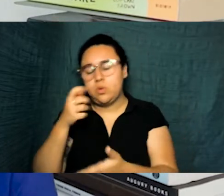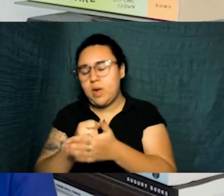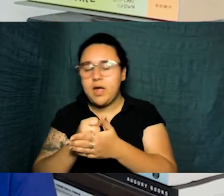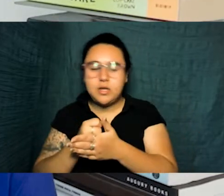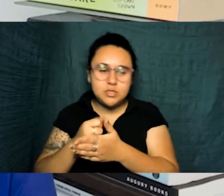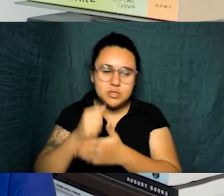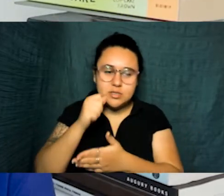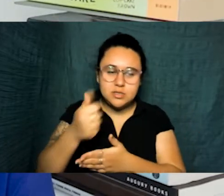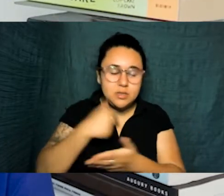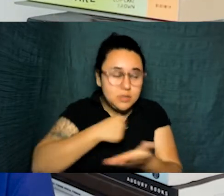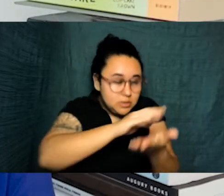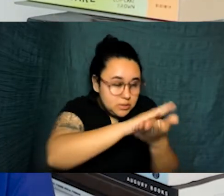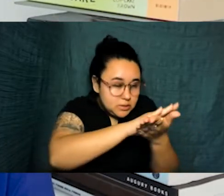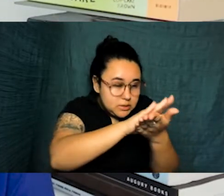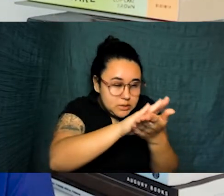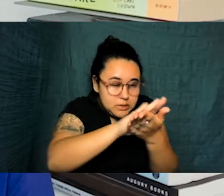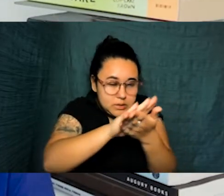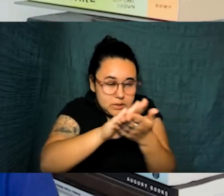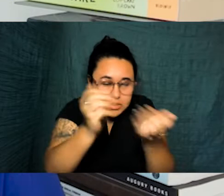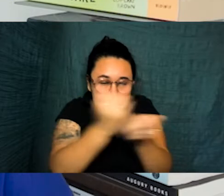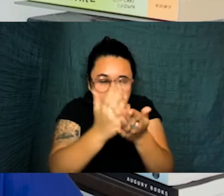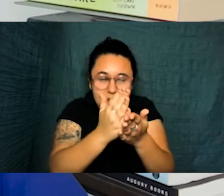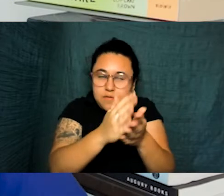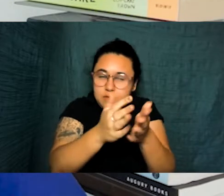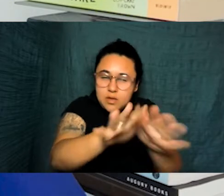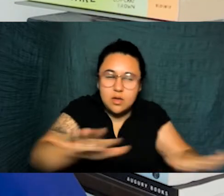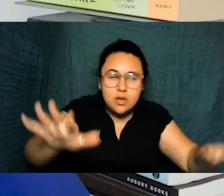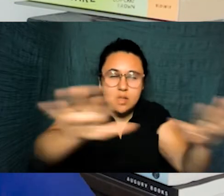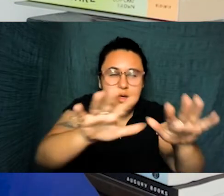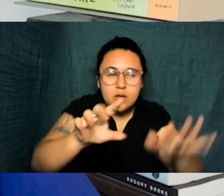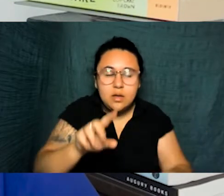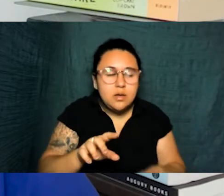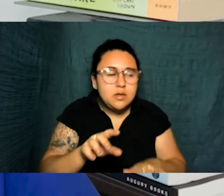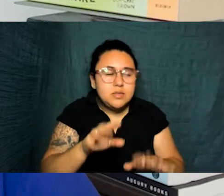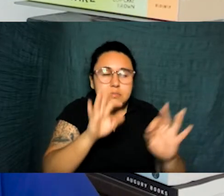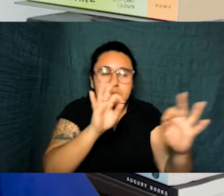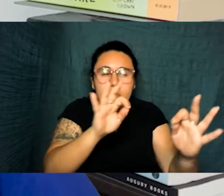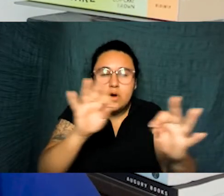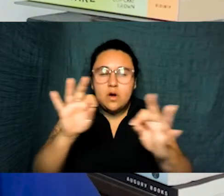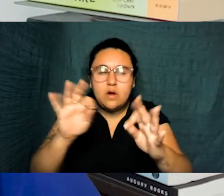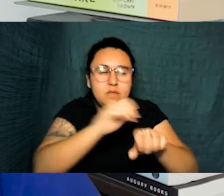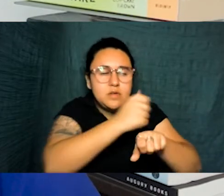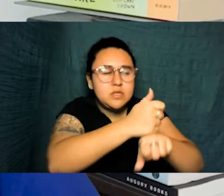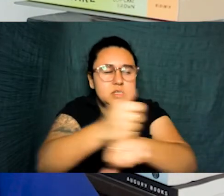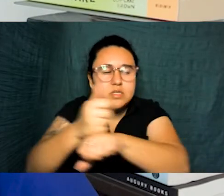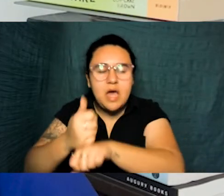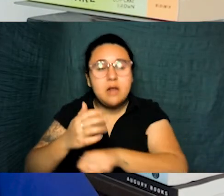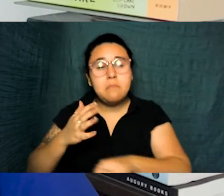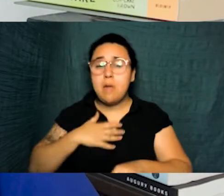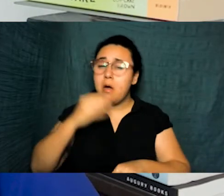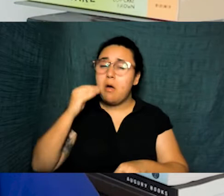cleaned every inch of my spacious duplex. Everything was perfect to a T. My place had a Victorian feel to it with